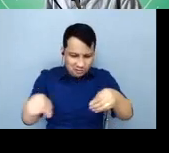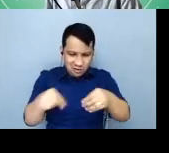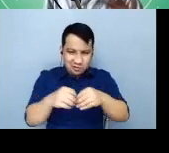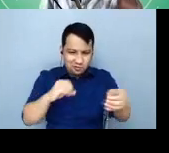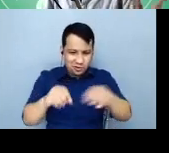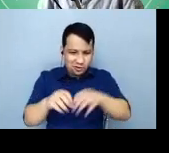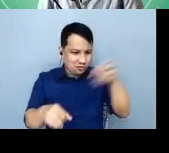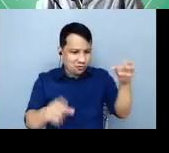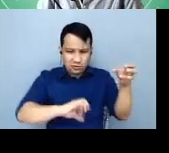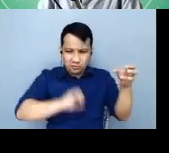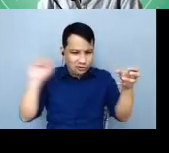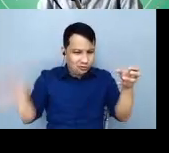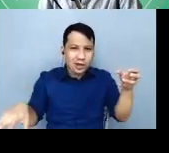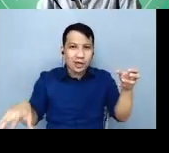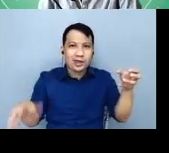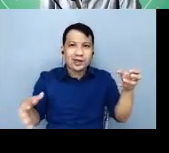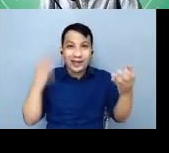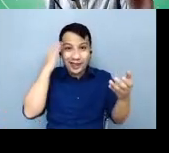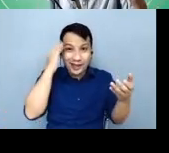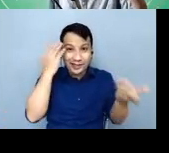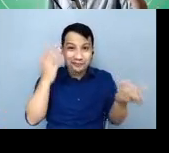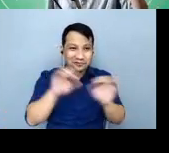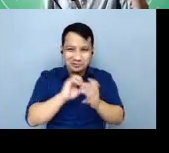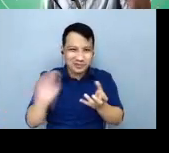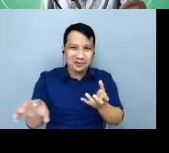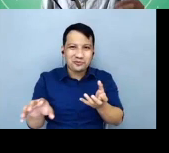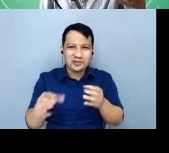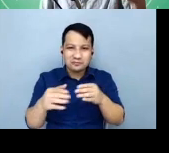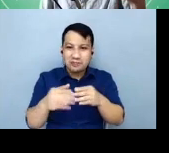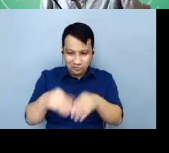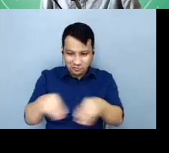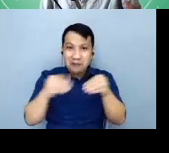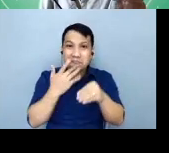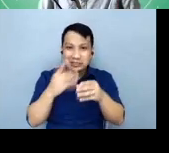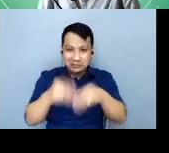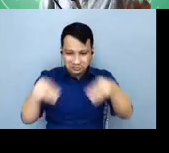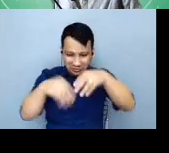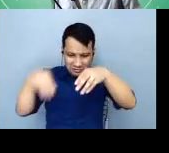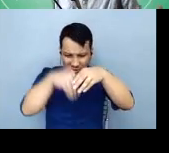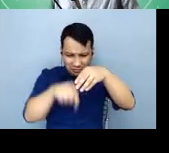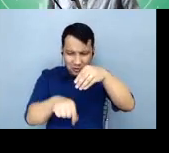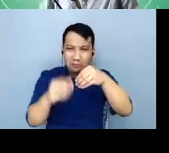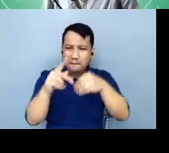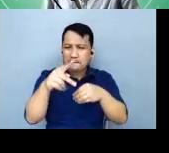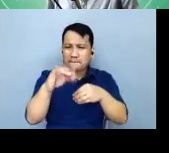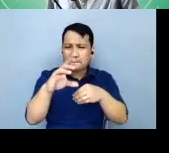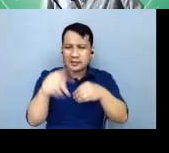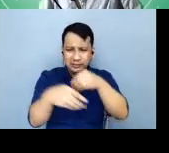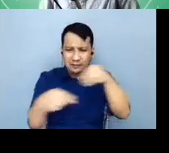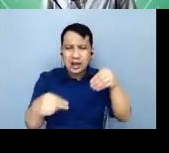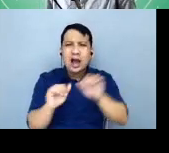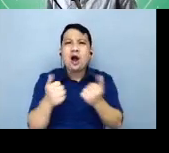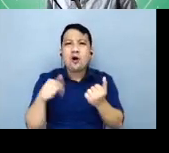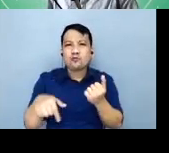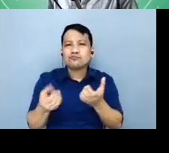of that effort is discarded. So one of the examples of where technical expertise comes in is, for